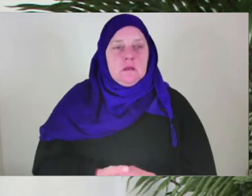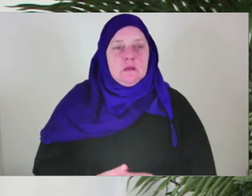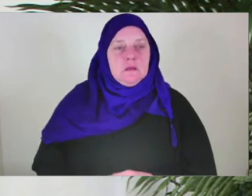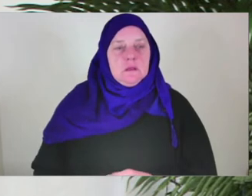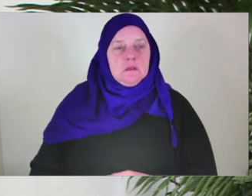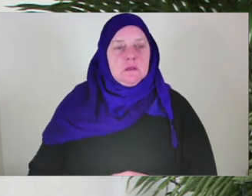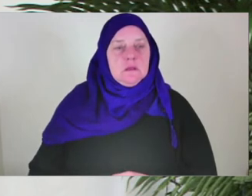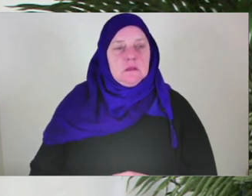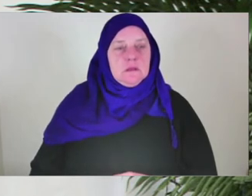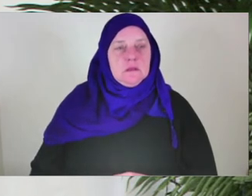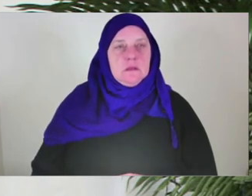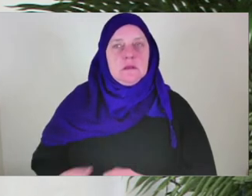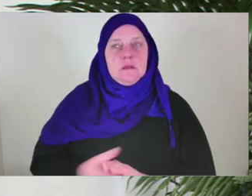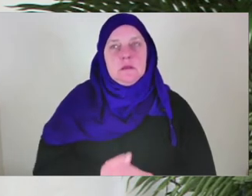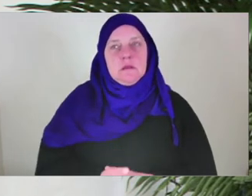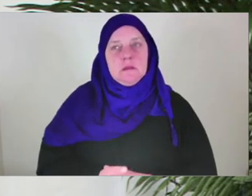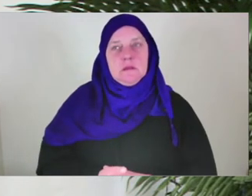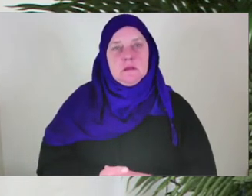How does one calculate khums